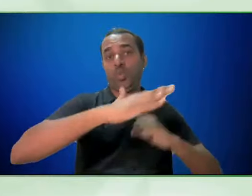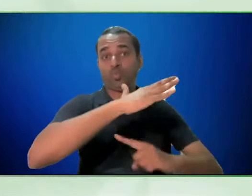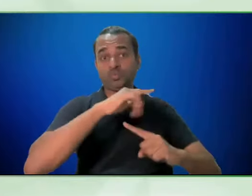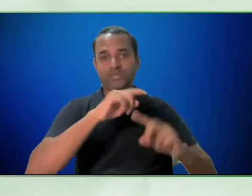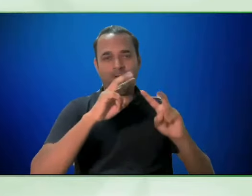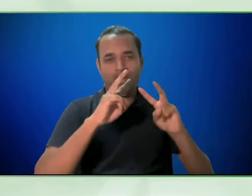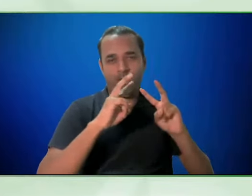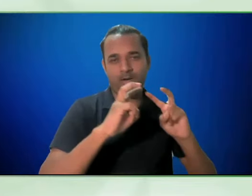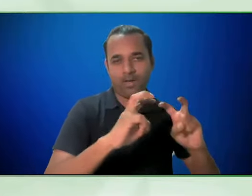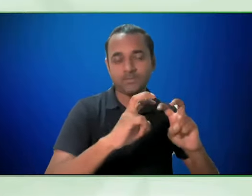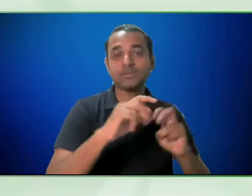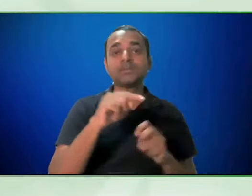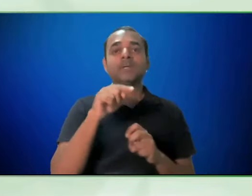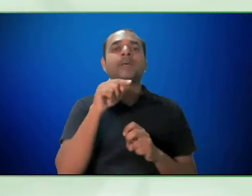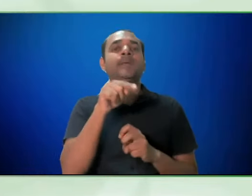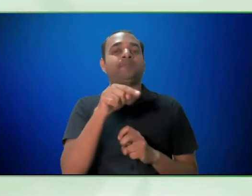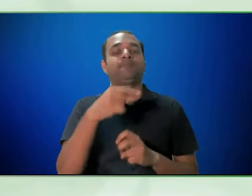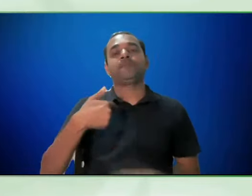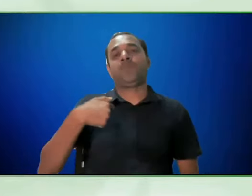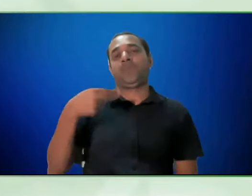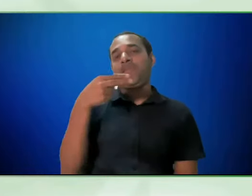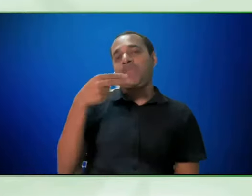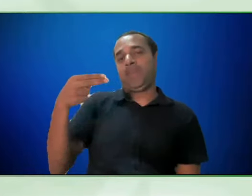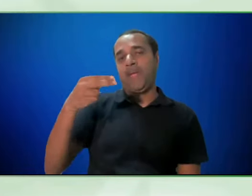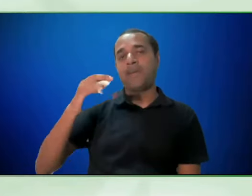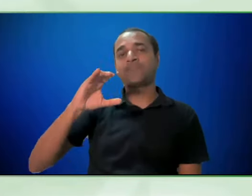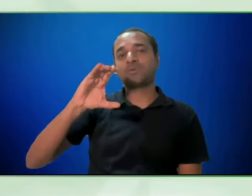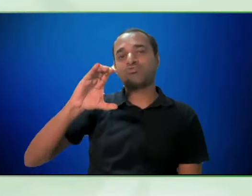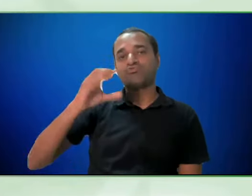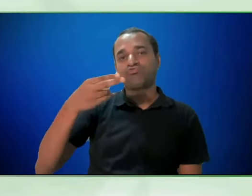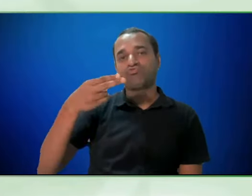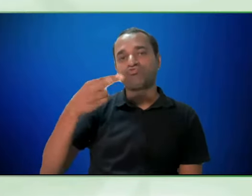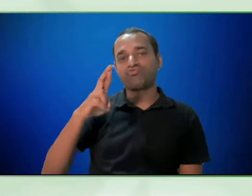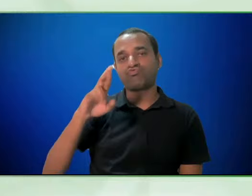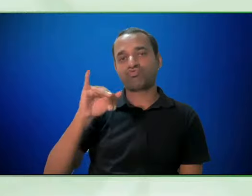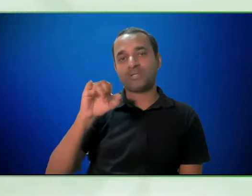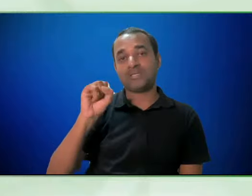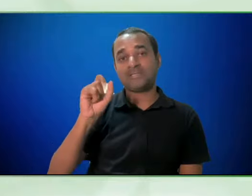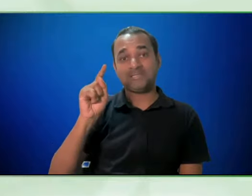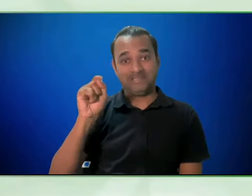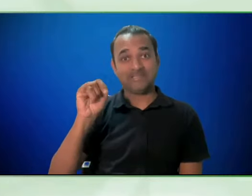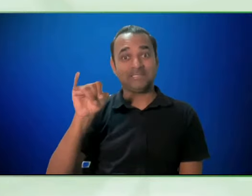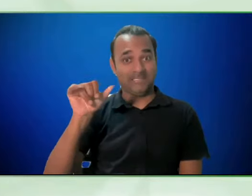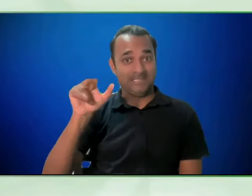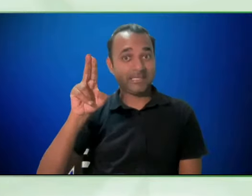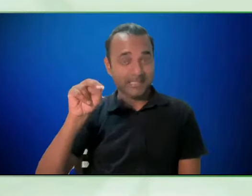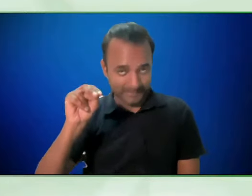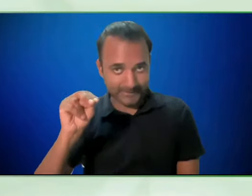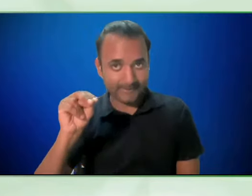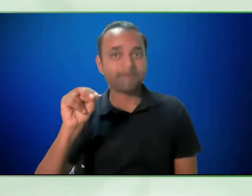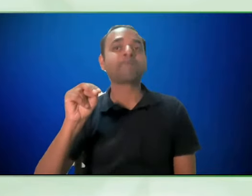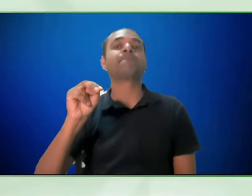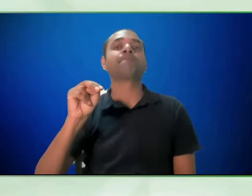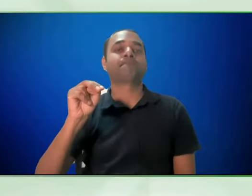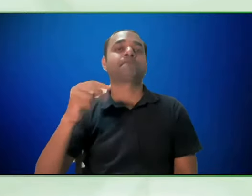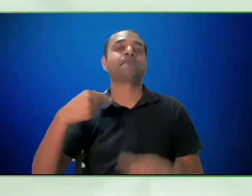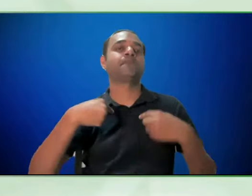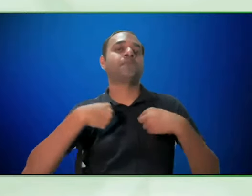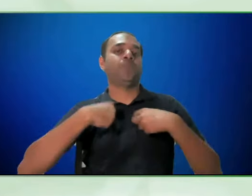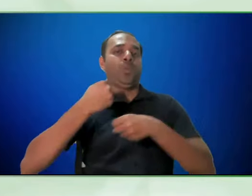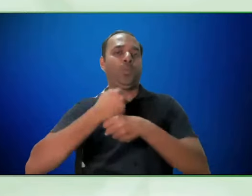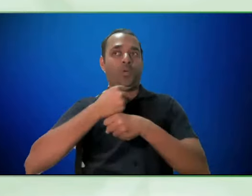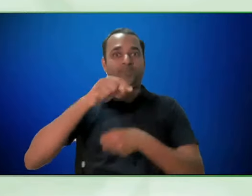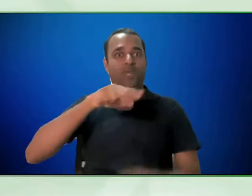me, I have Lars LINDBERG from Nordic Welfare Centre. Lars, can you tell me a bit